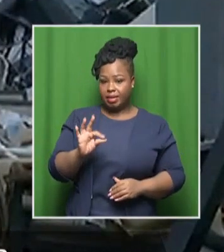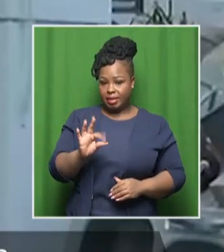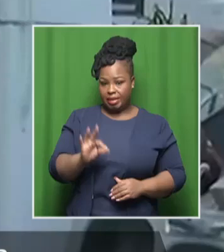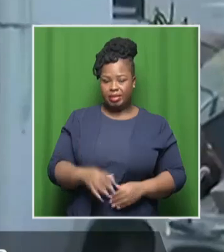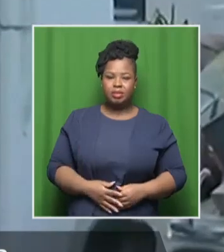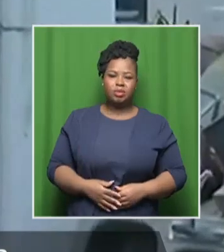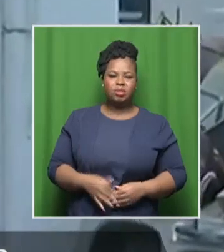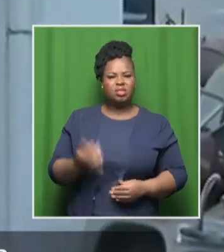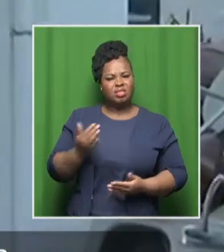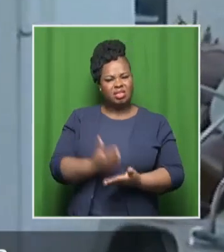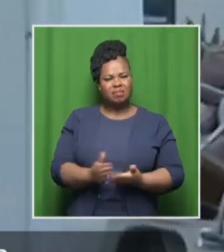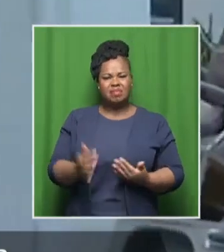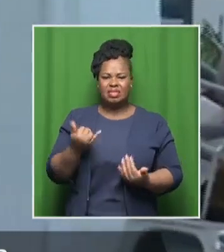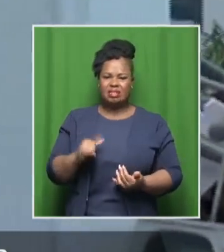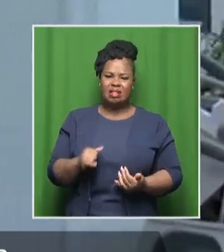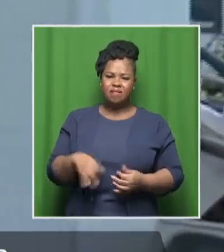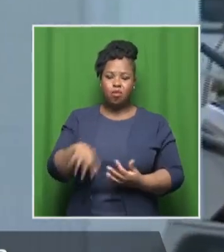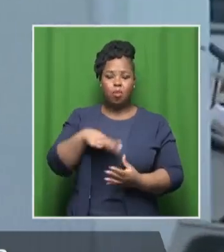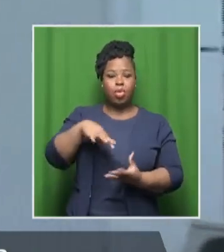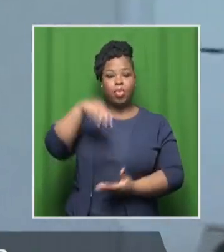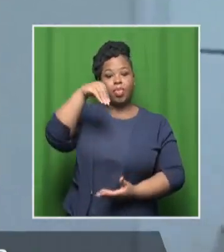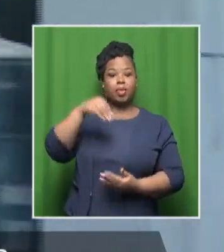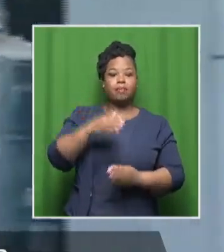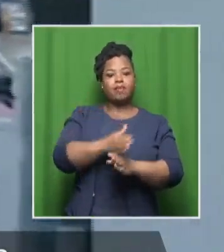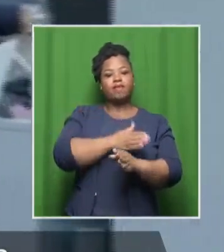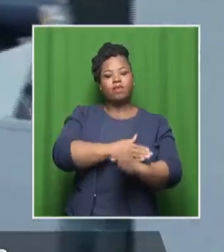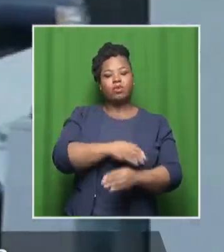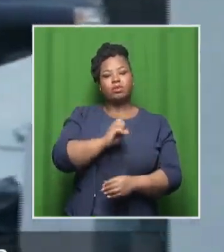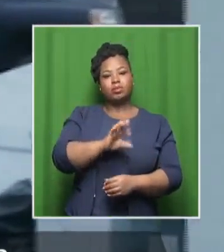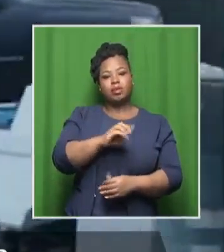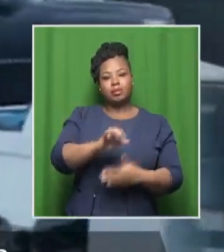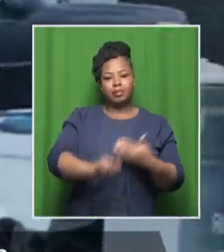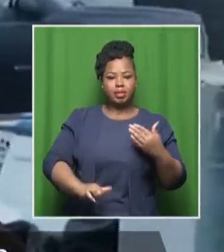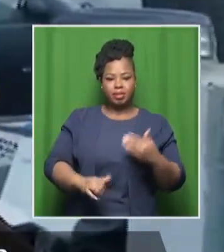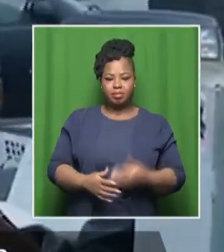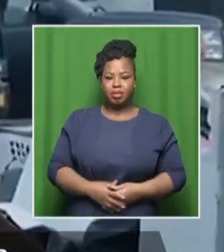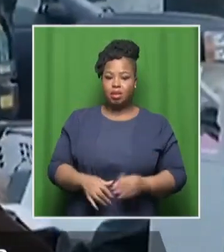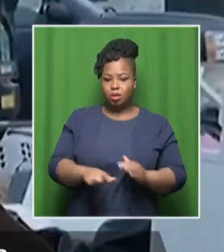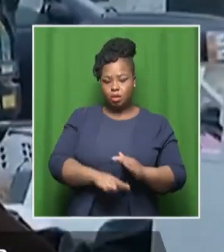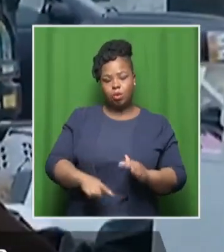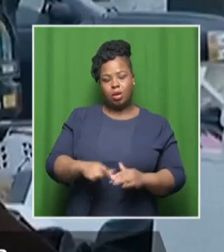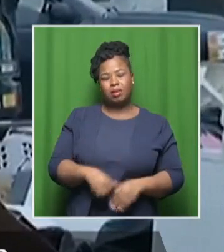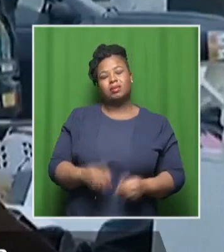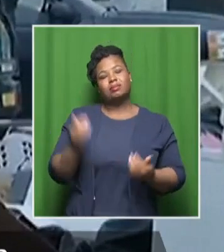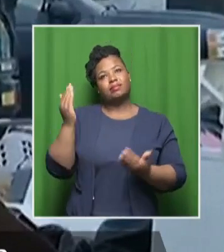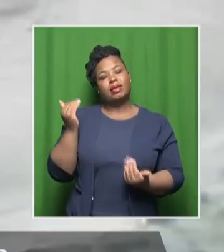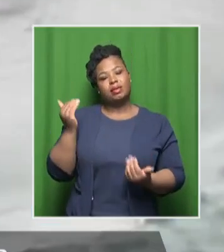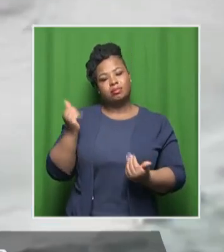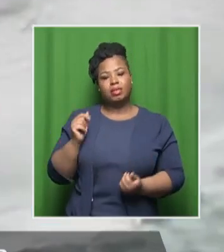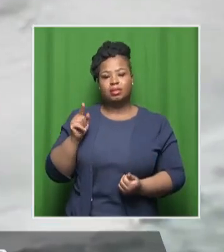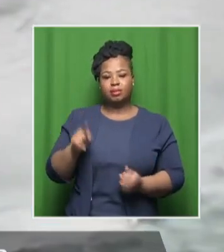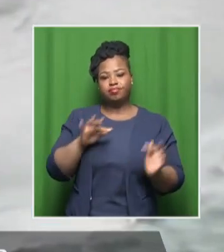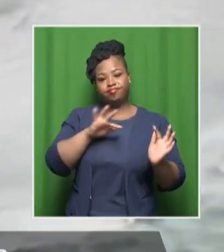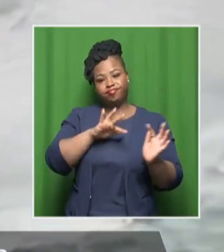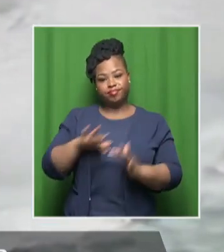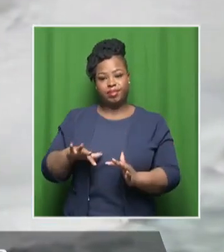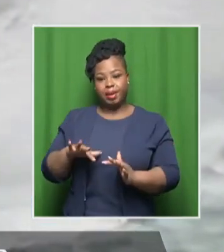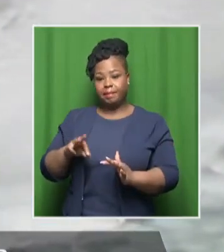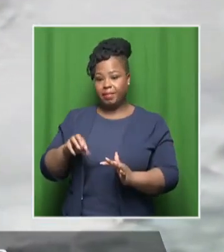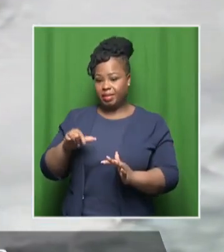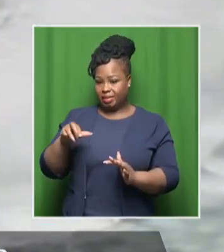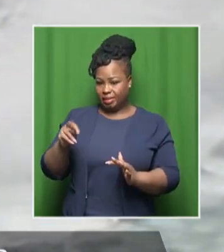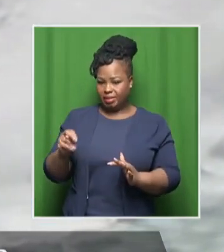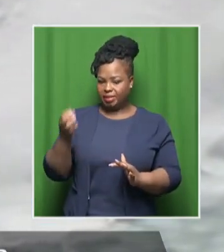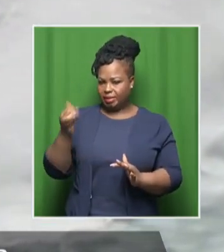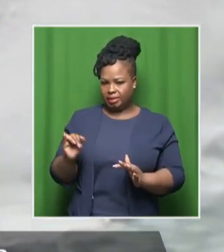streets were still full of debris from Hurricane Helene in late September, as locals braced for Milton. While Milton was still